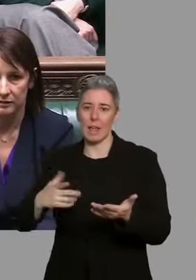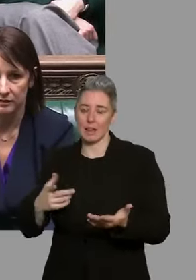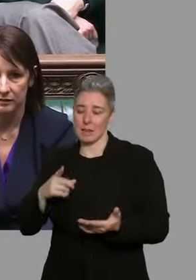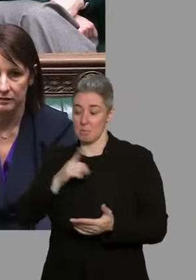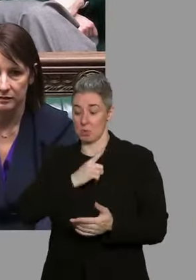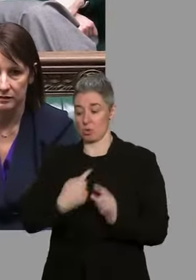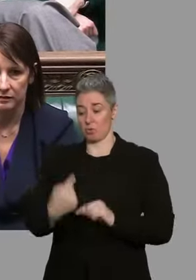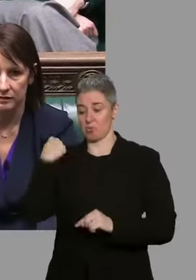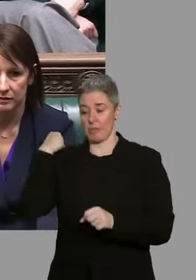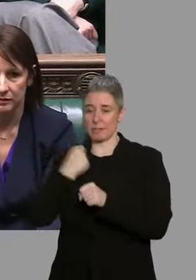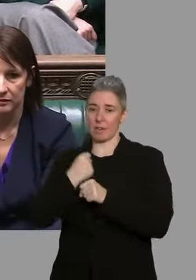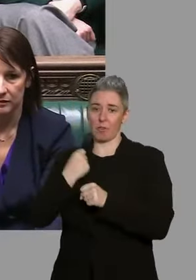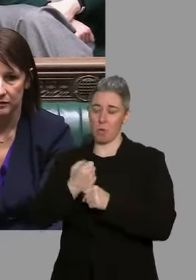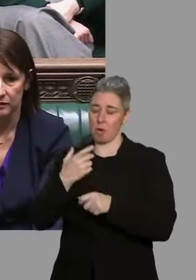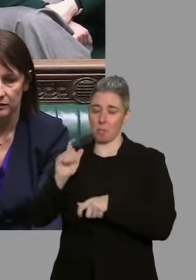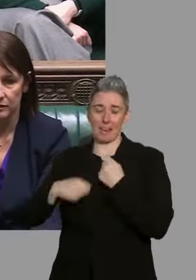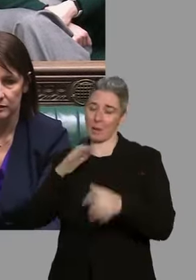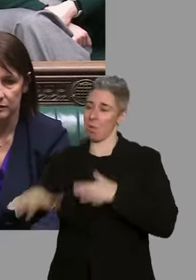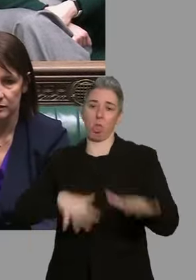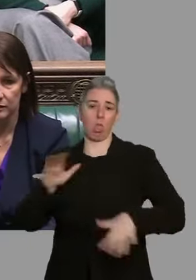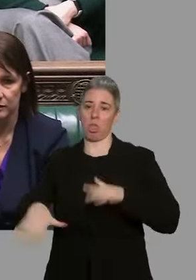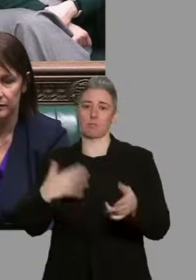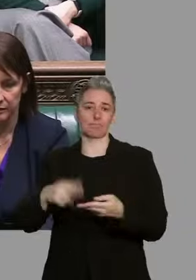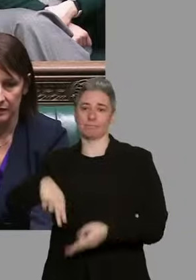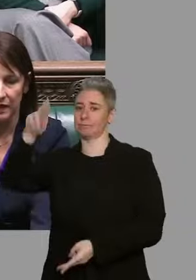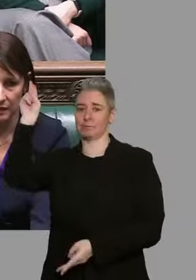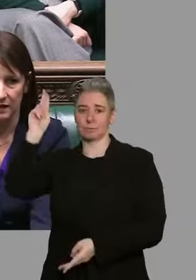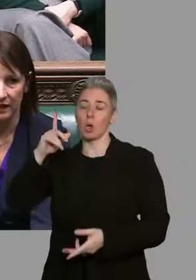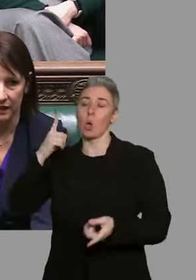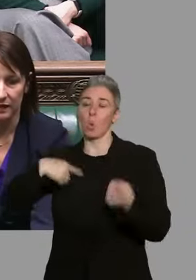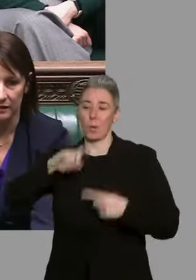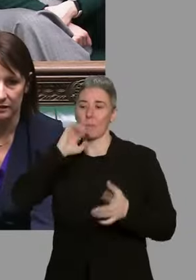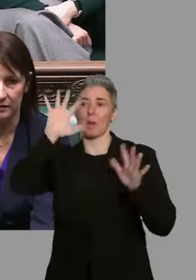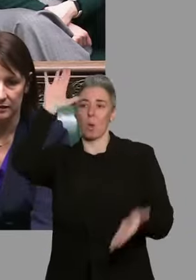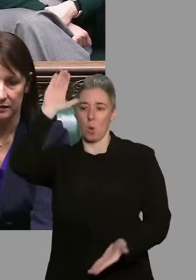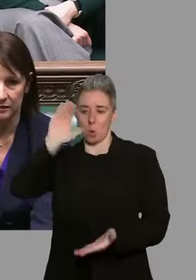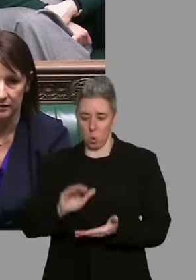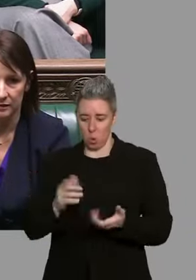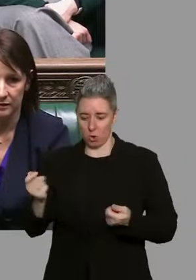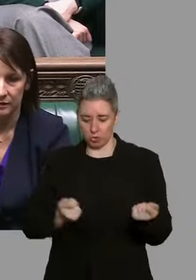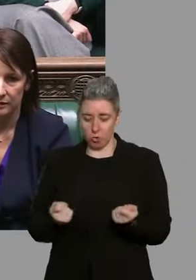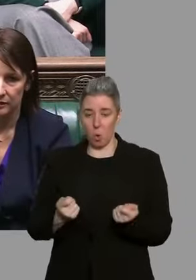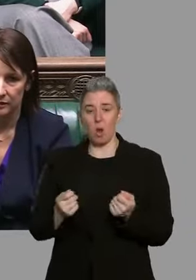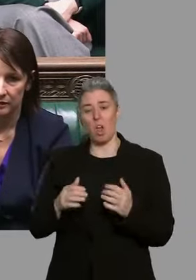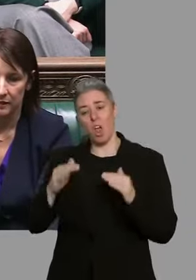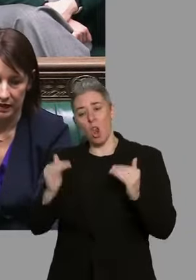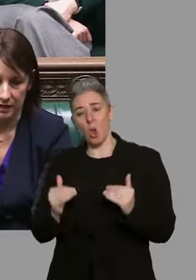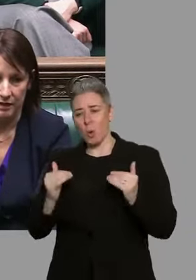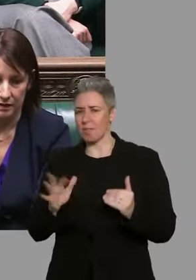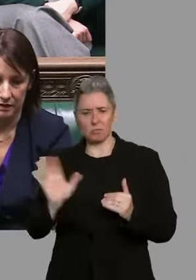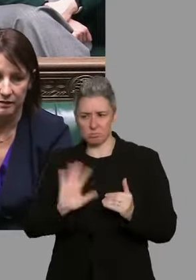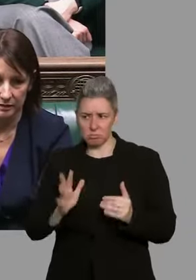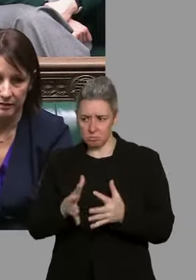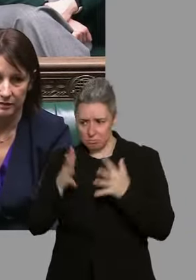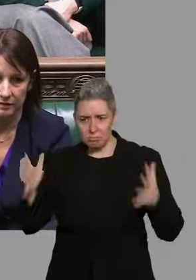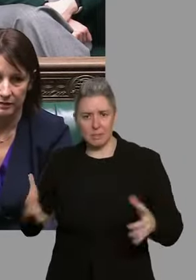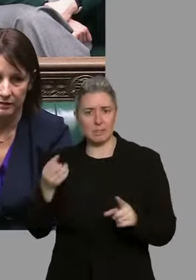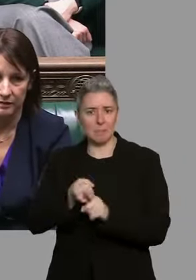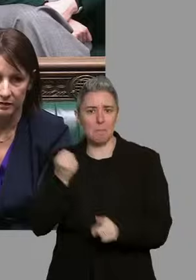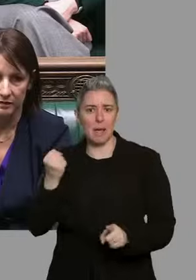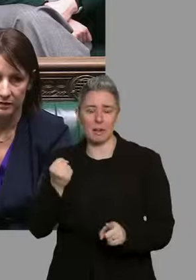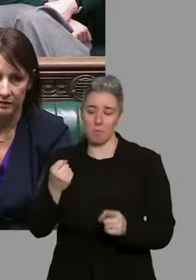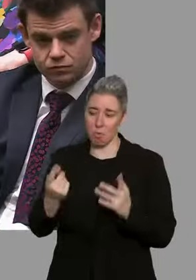bringing it under control. It's not low level. It has a huge impact on other customers, has a particular impact on staff working